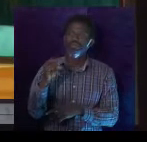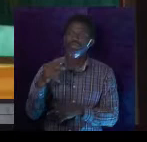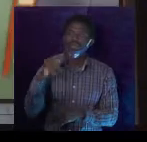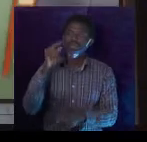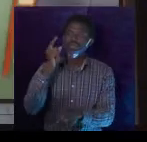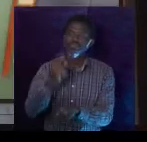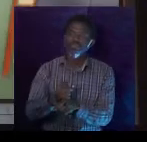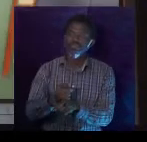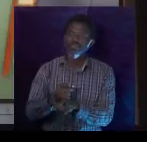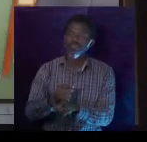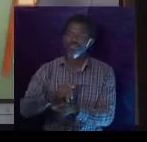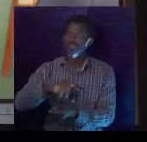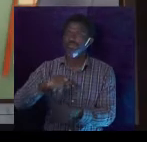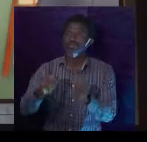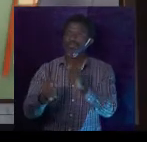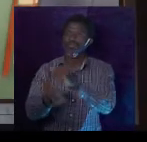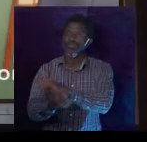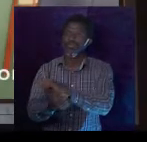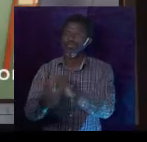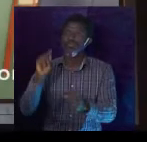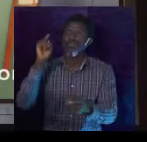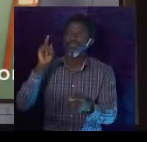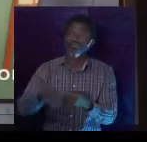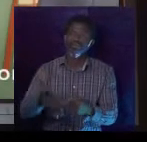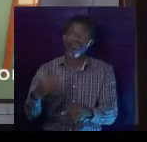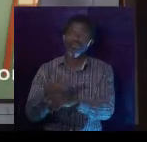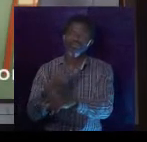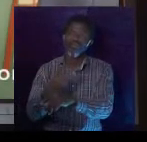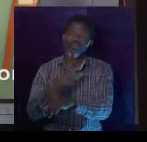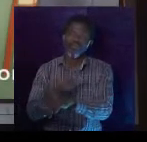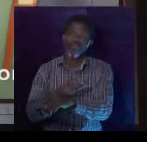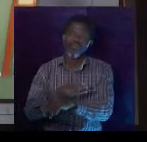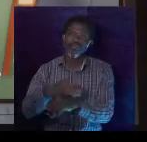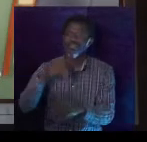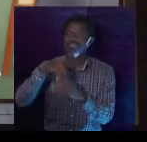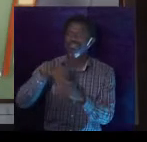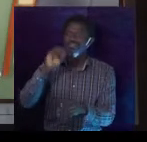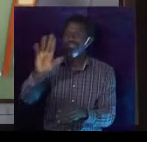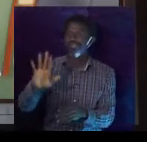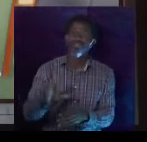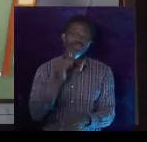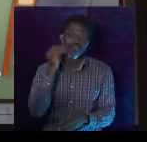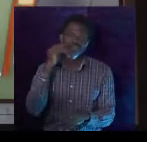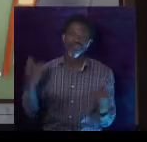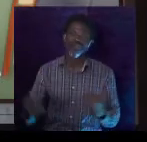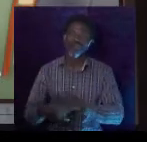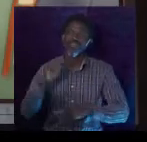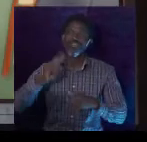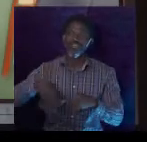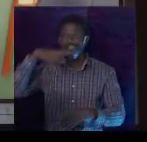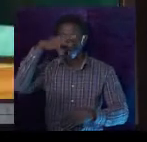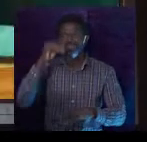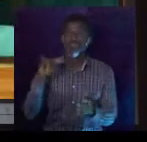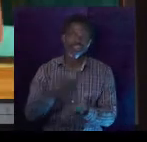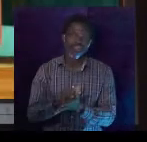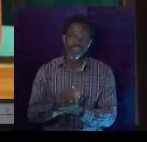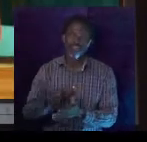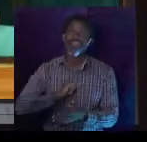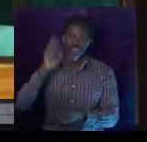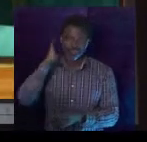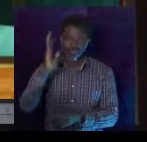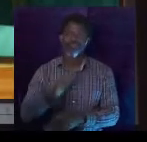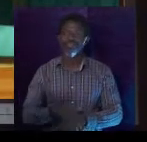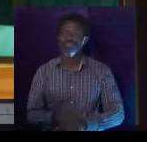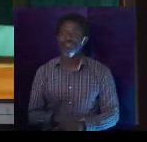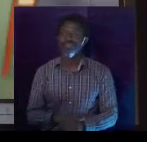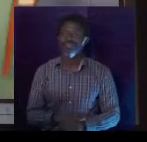that? Just tune into the Mathy Magicians segment on the program, The Classroom in Your Home, today to learn more on that. You bet I